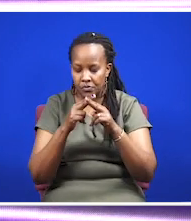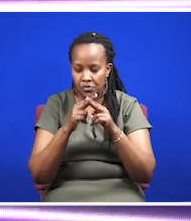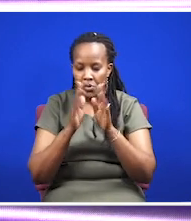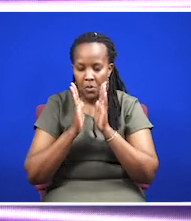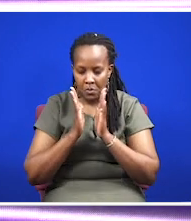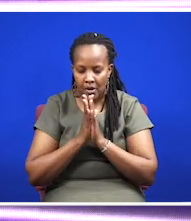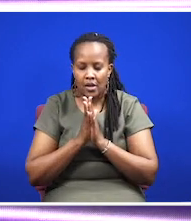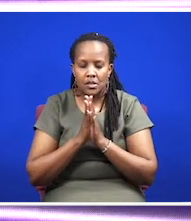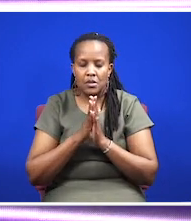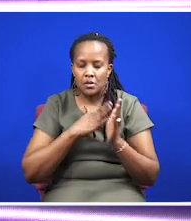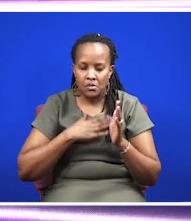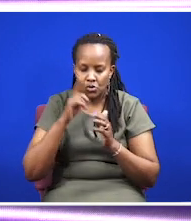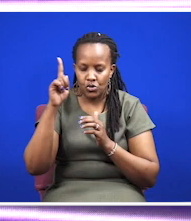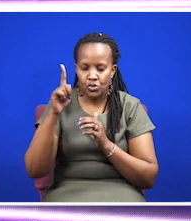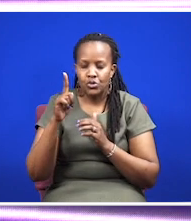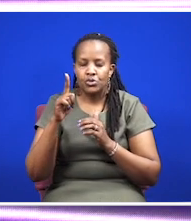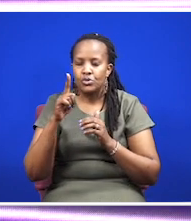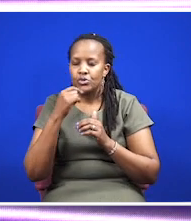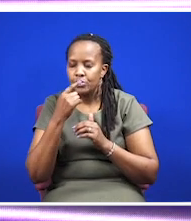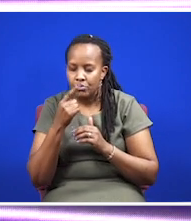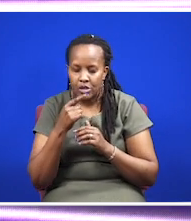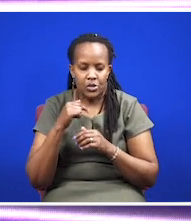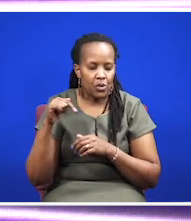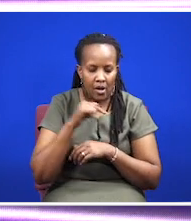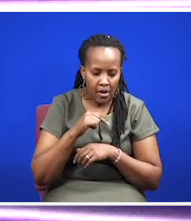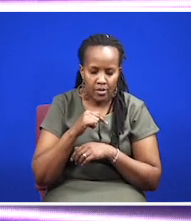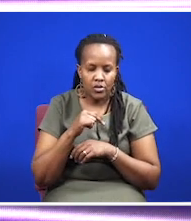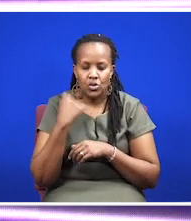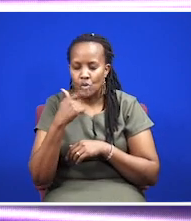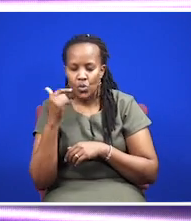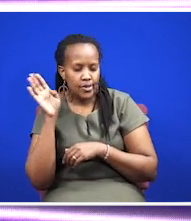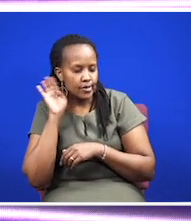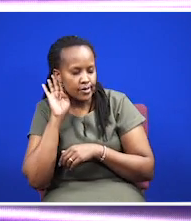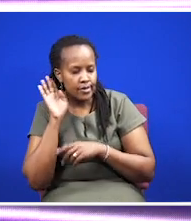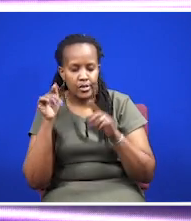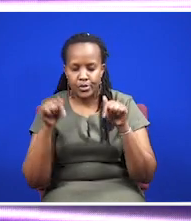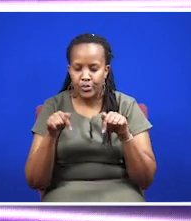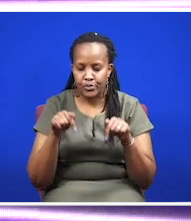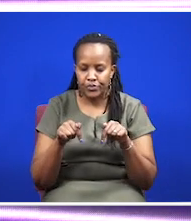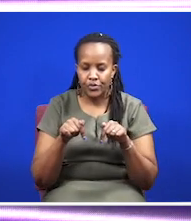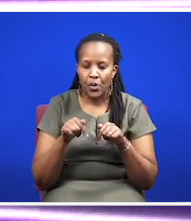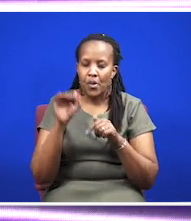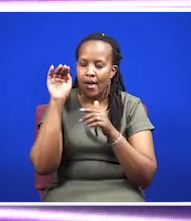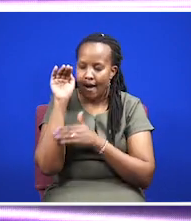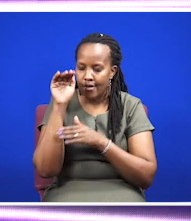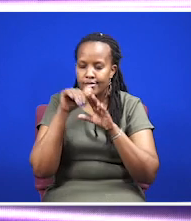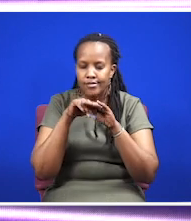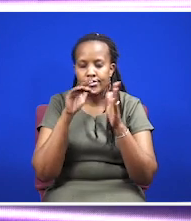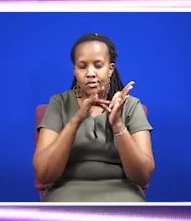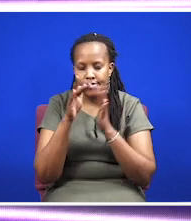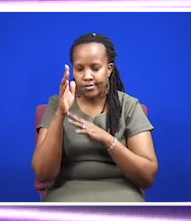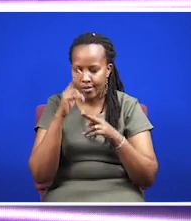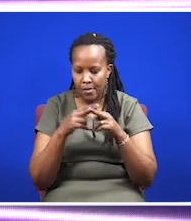would please you to speak to every one of us that is listening to this broadcast. We ask this in Jesus'